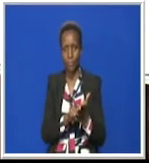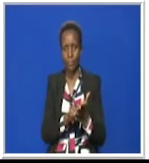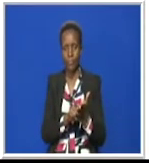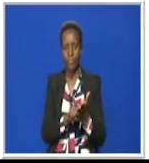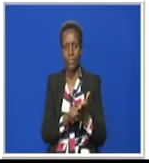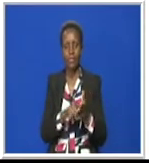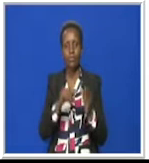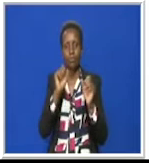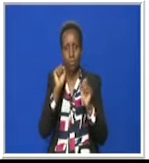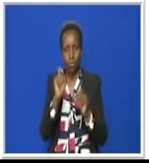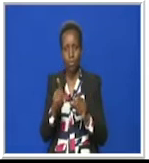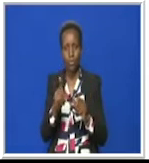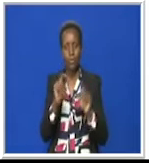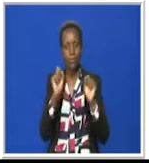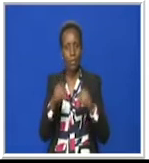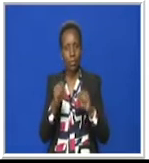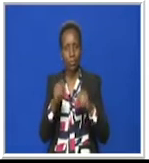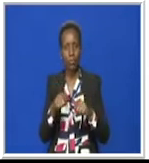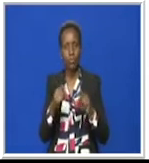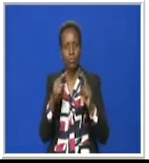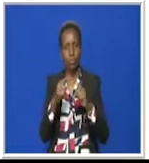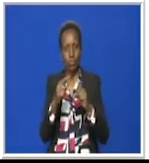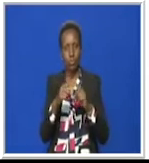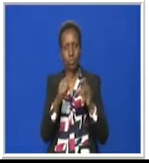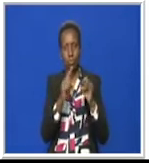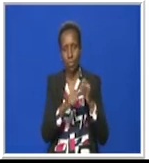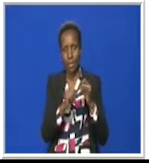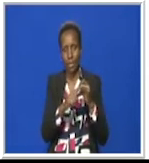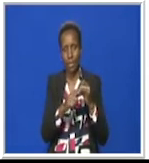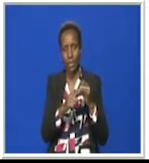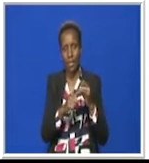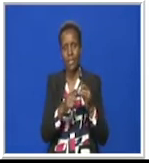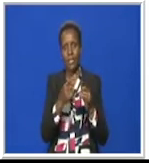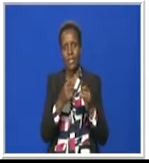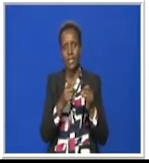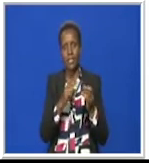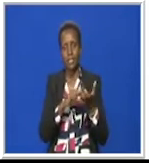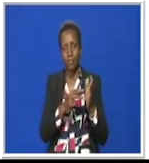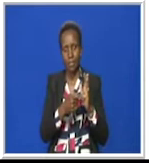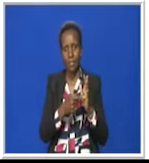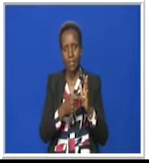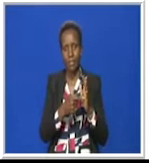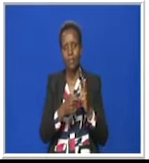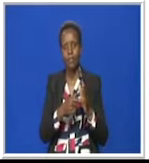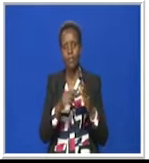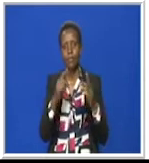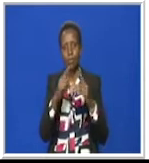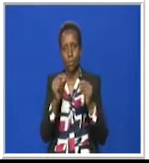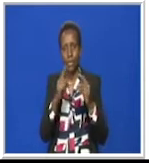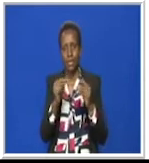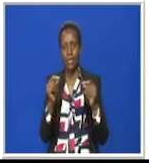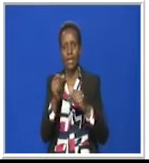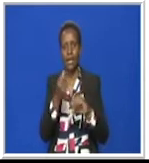you should be able to, one, define the term active transport. Number